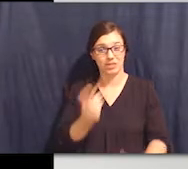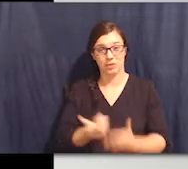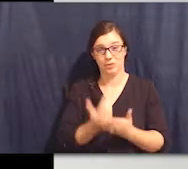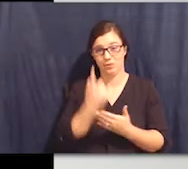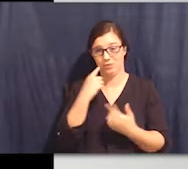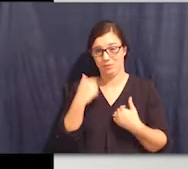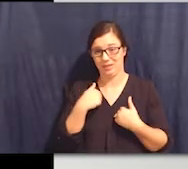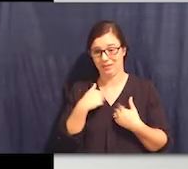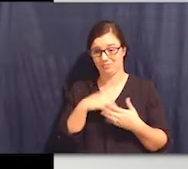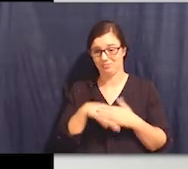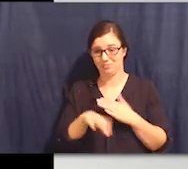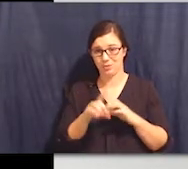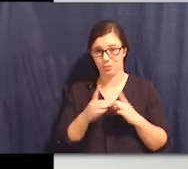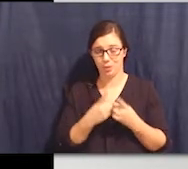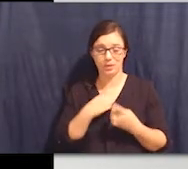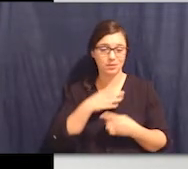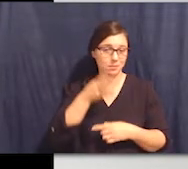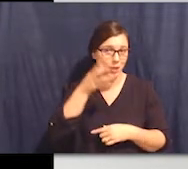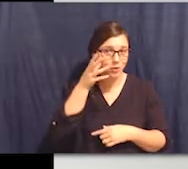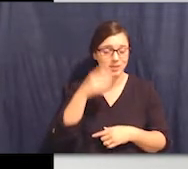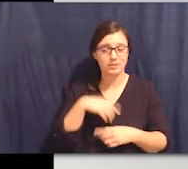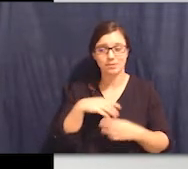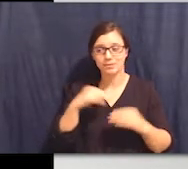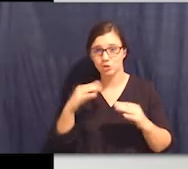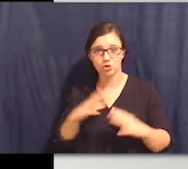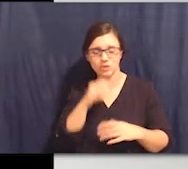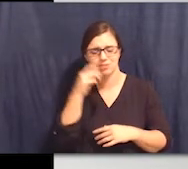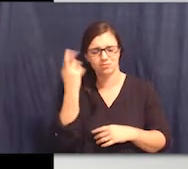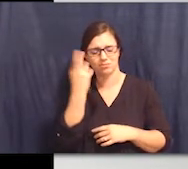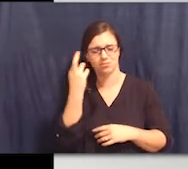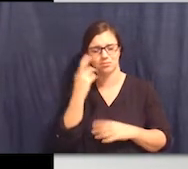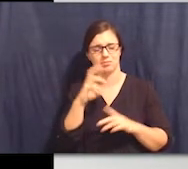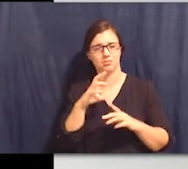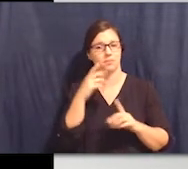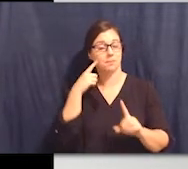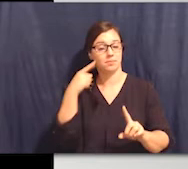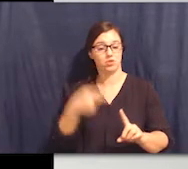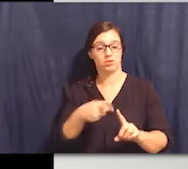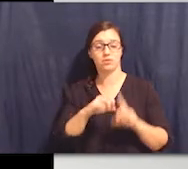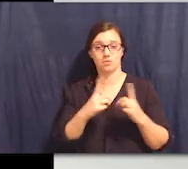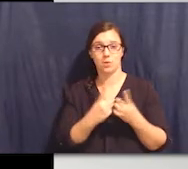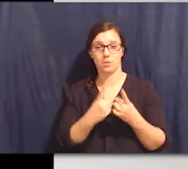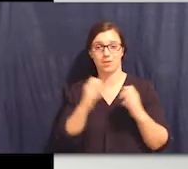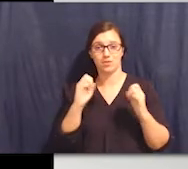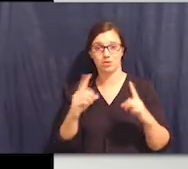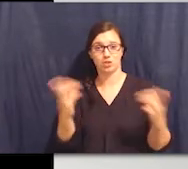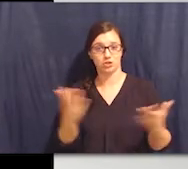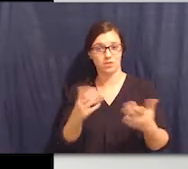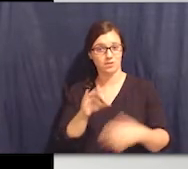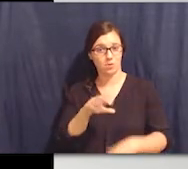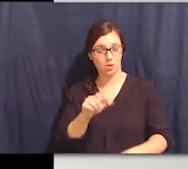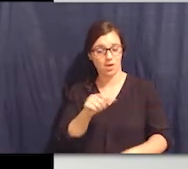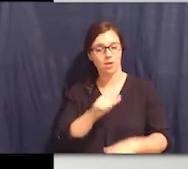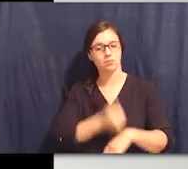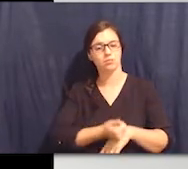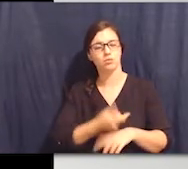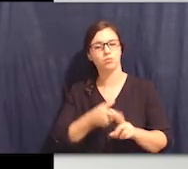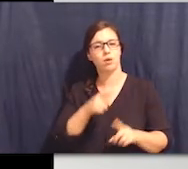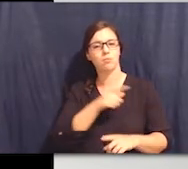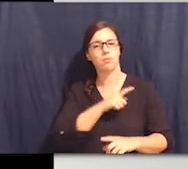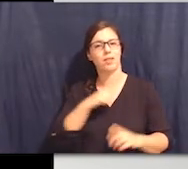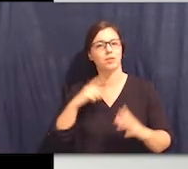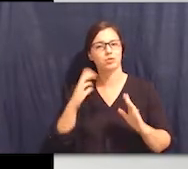I came to the department. As a parent, as a teacher, I didn't realize that the mission of the Department of Education here in Florida is set by the legislators,